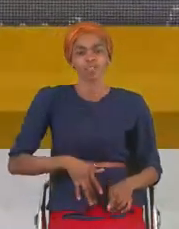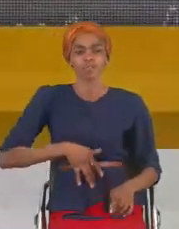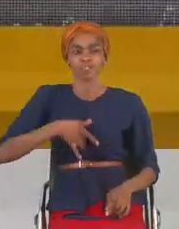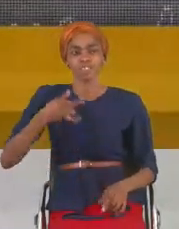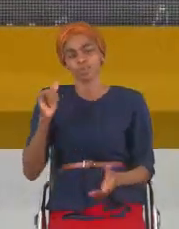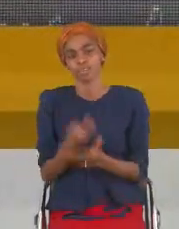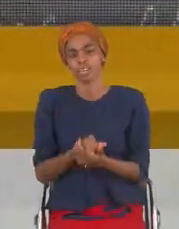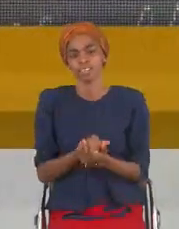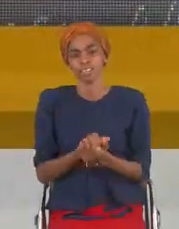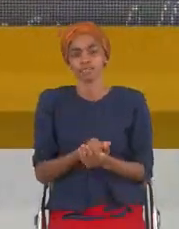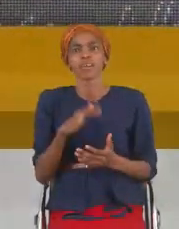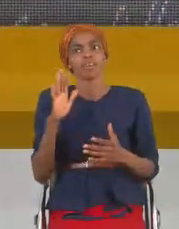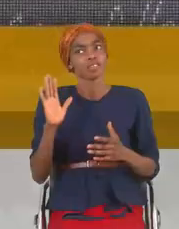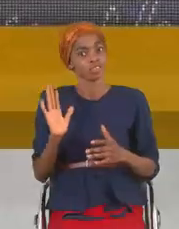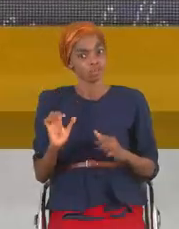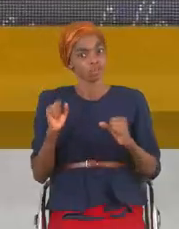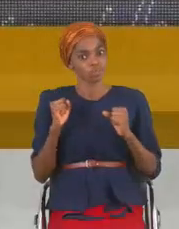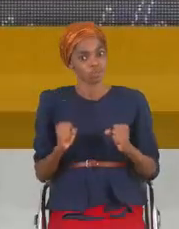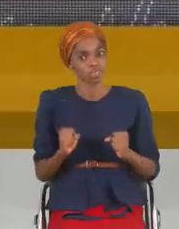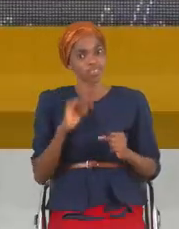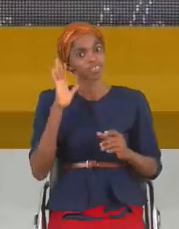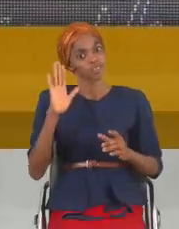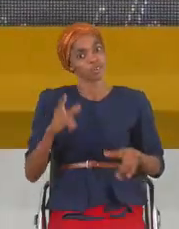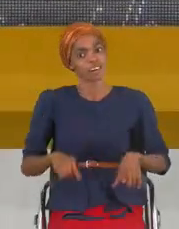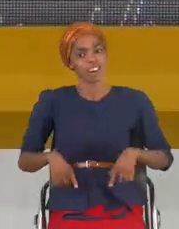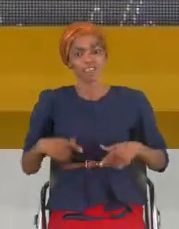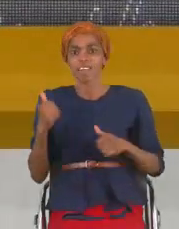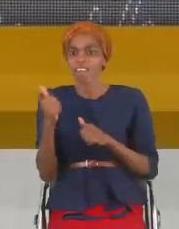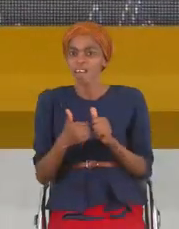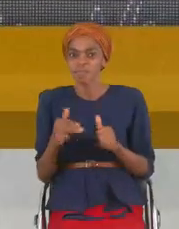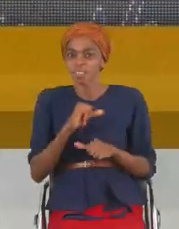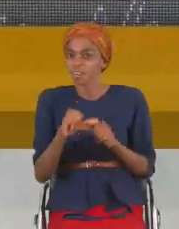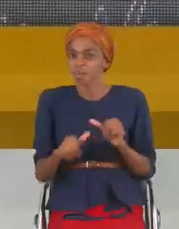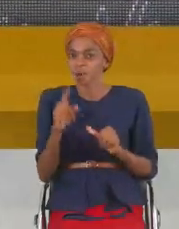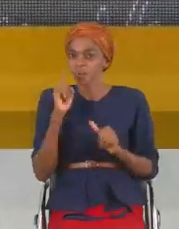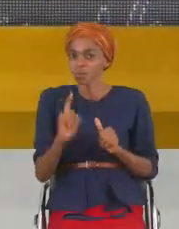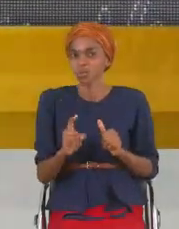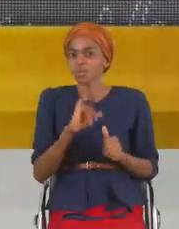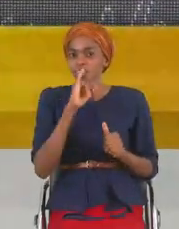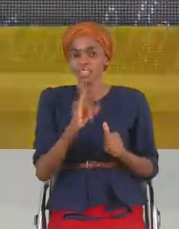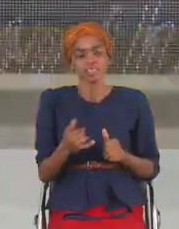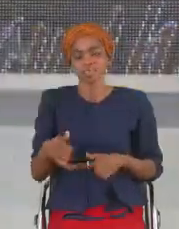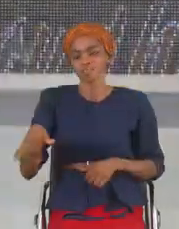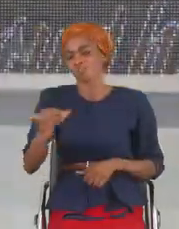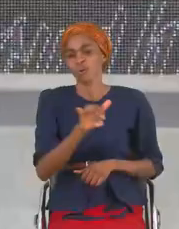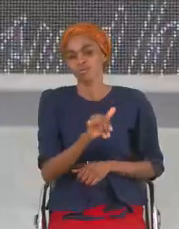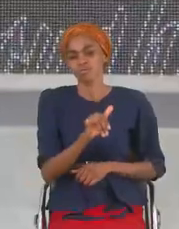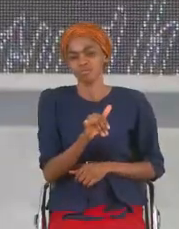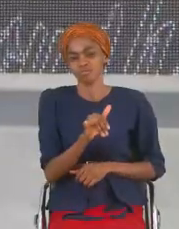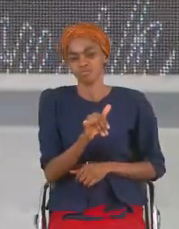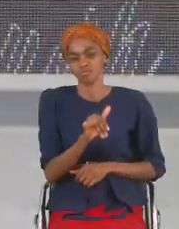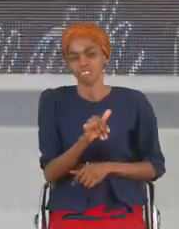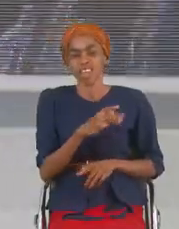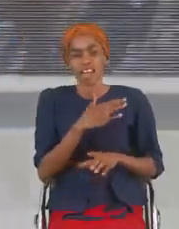that your strength, your life, everything about you is ordinary.